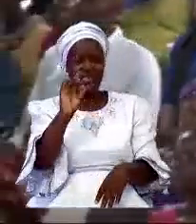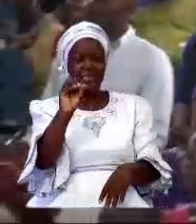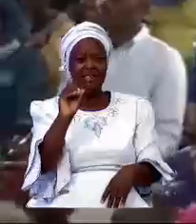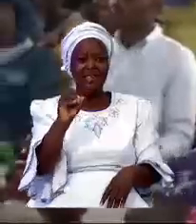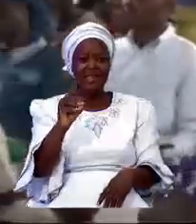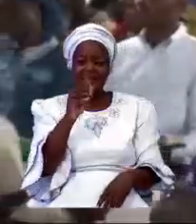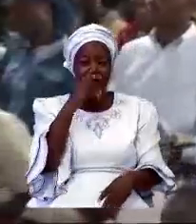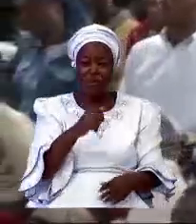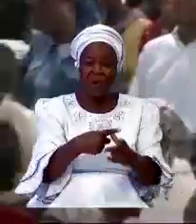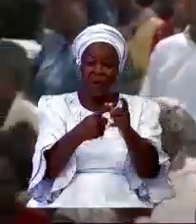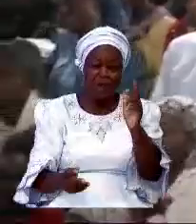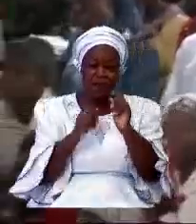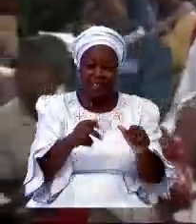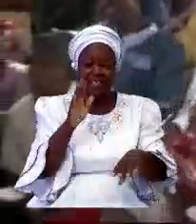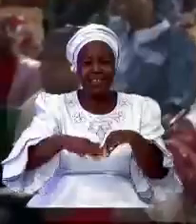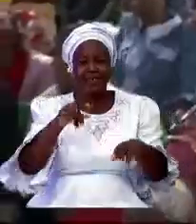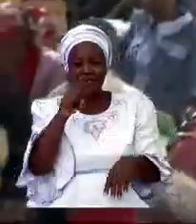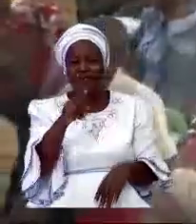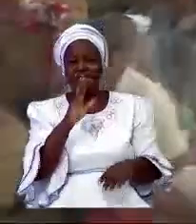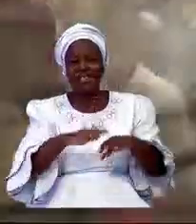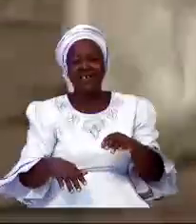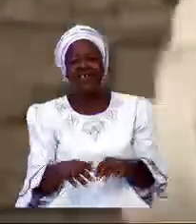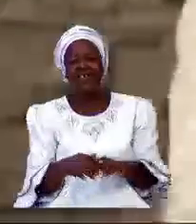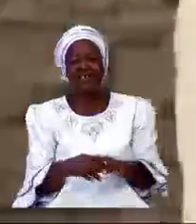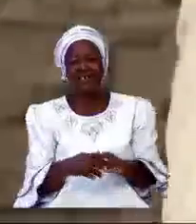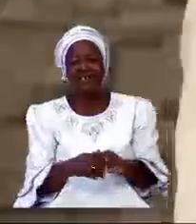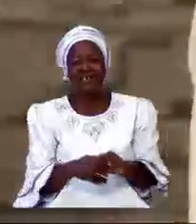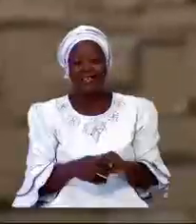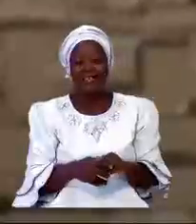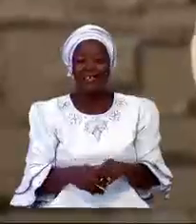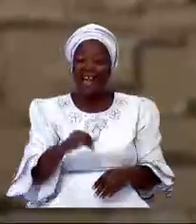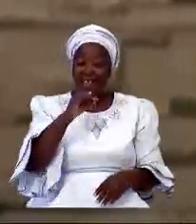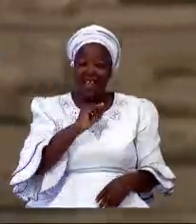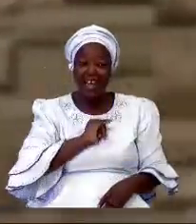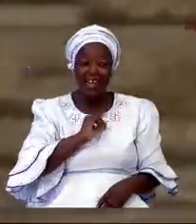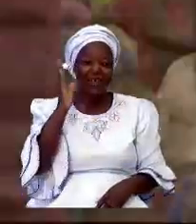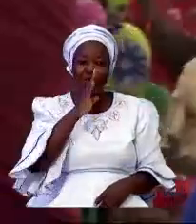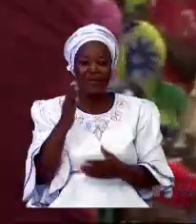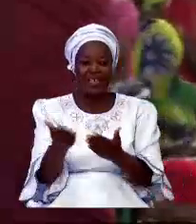run, you know, at 80, I will run faster than you run.